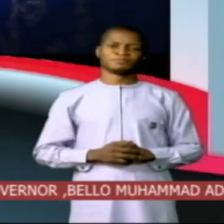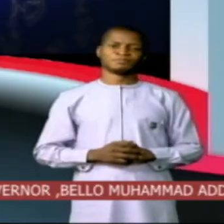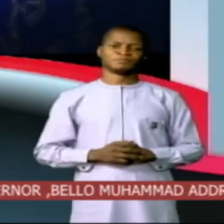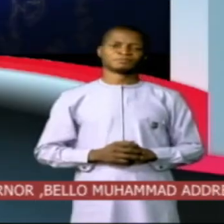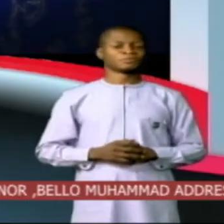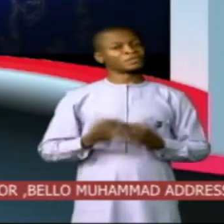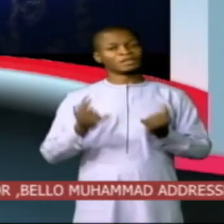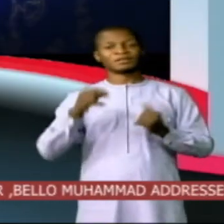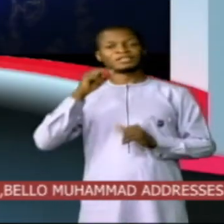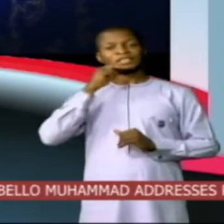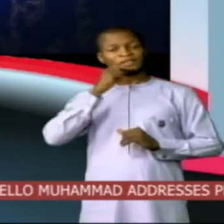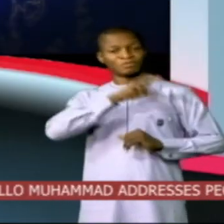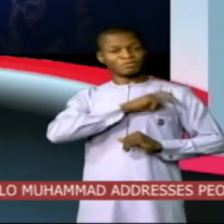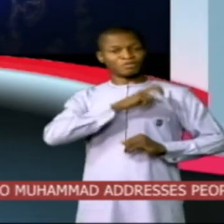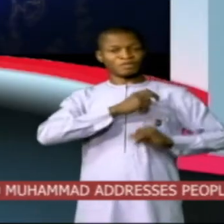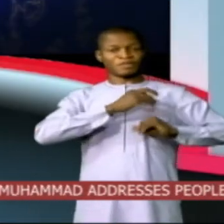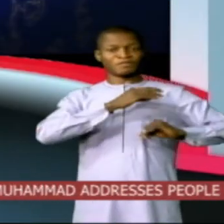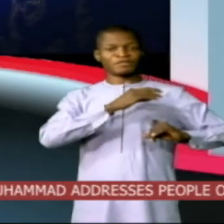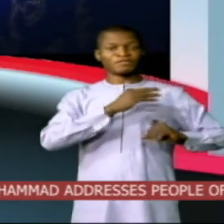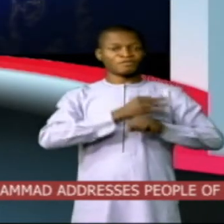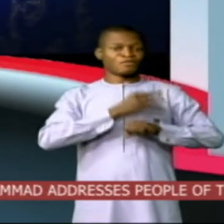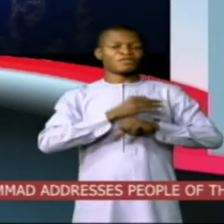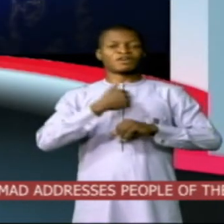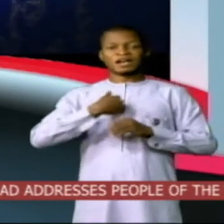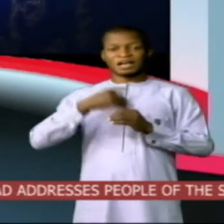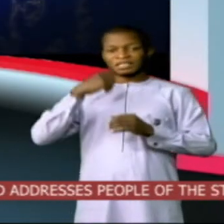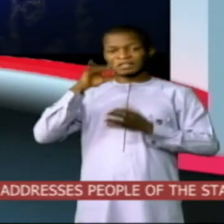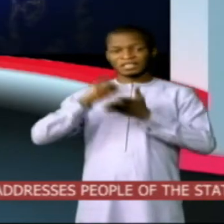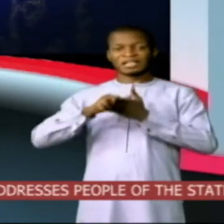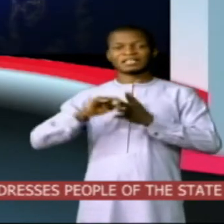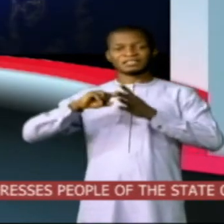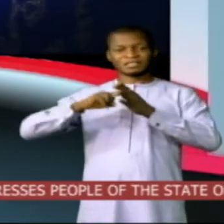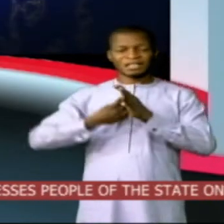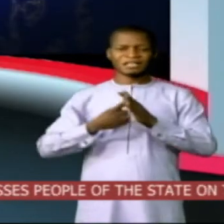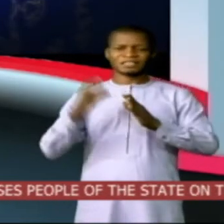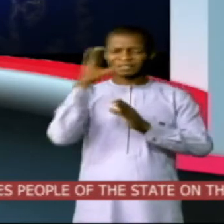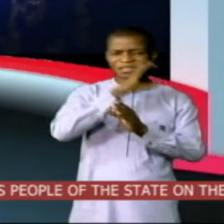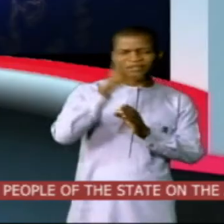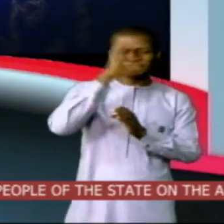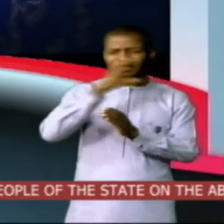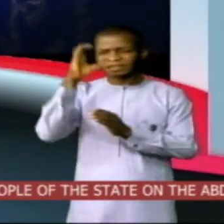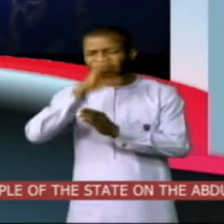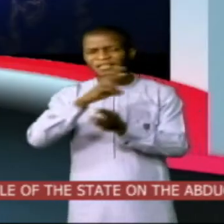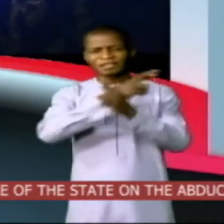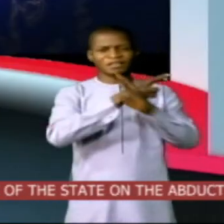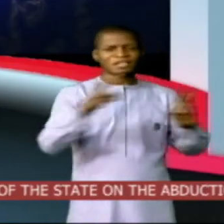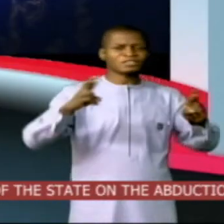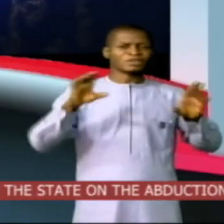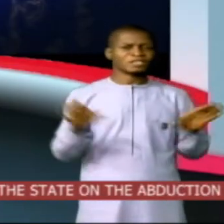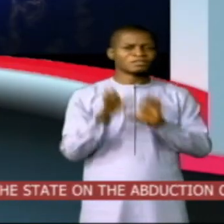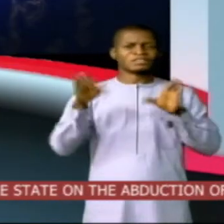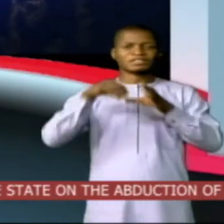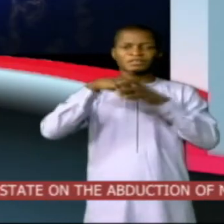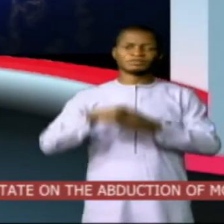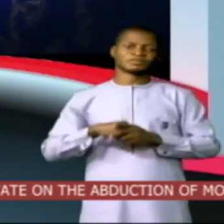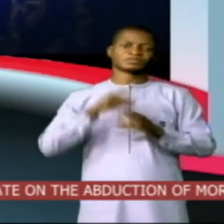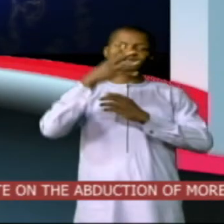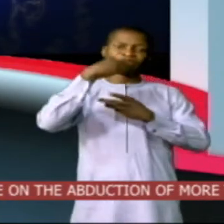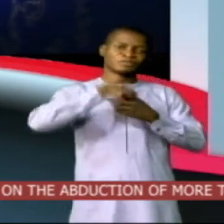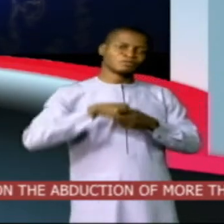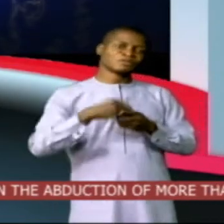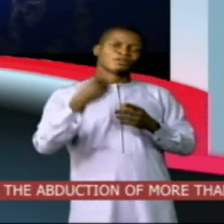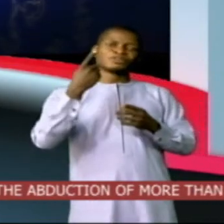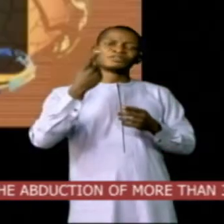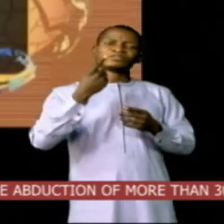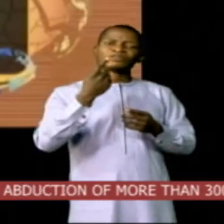The Nigeria Police Force says it has commenced a search and rescue operation involving the deployment of ground and